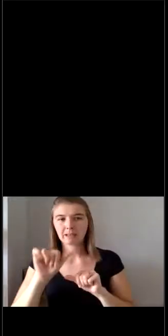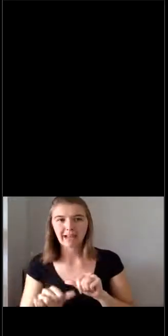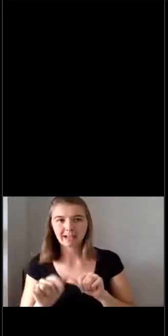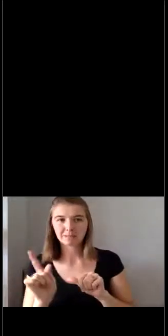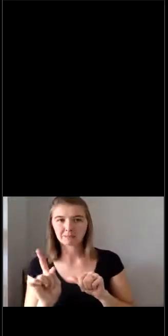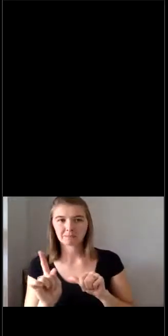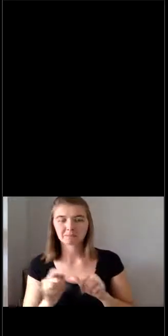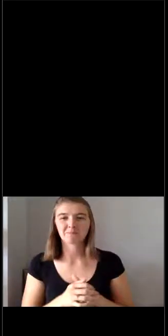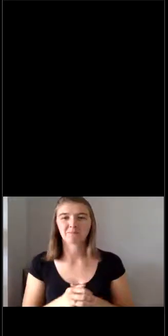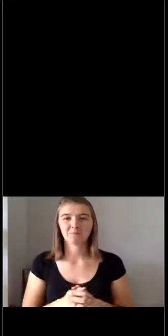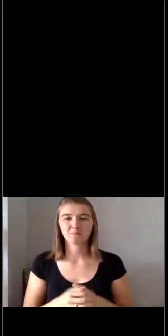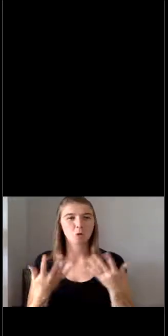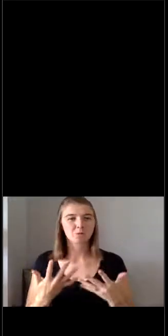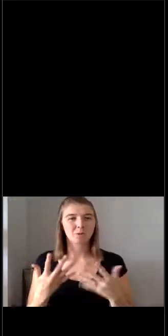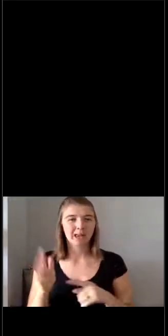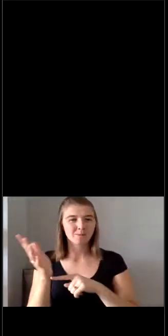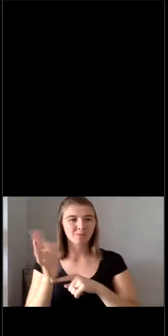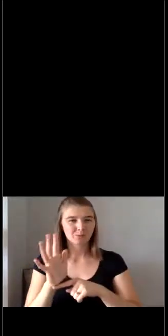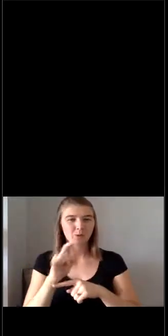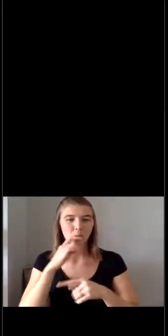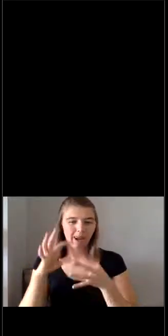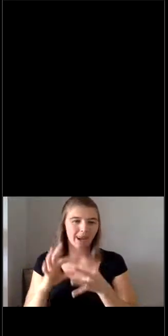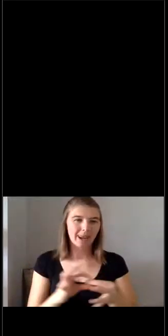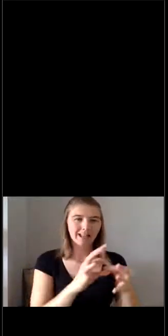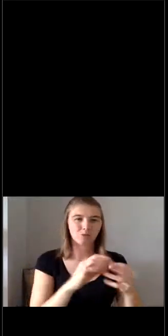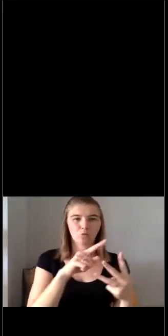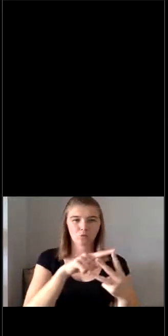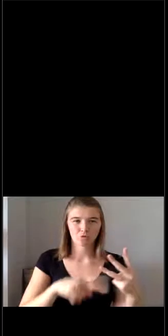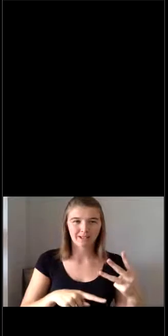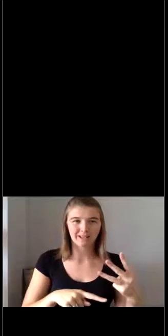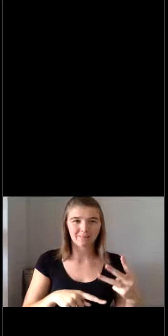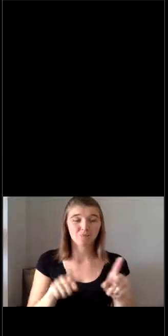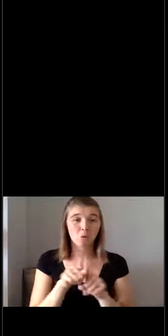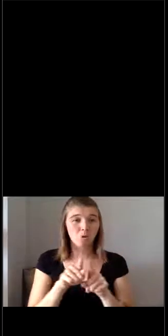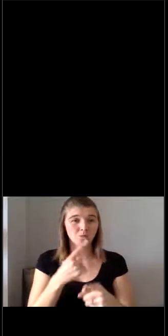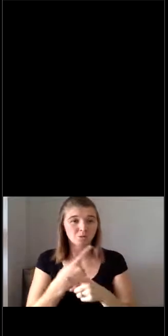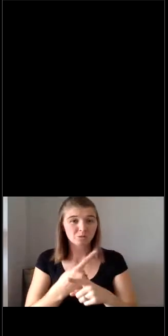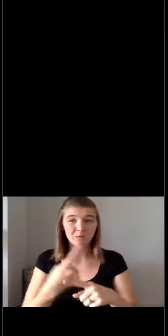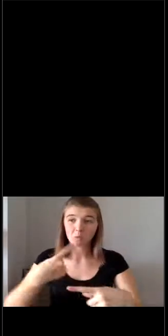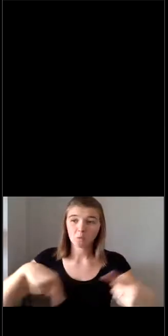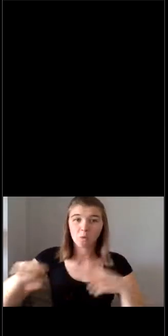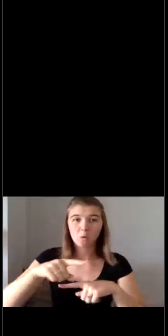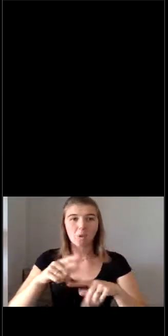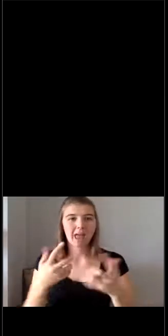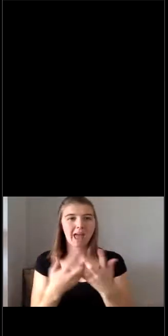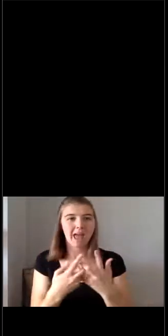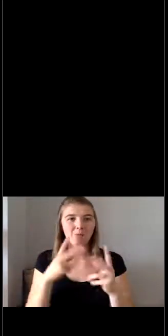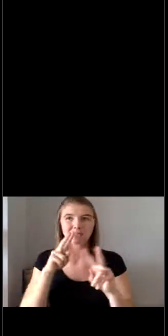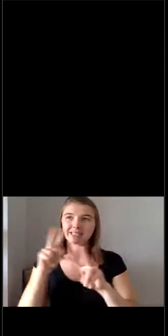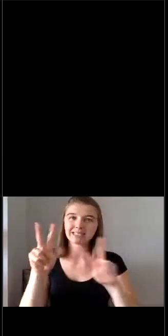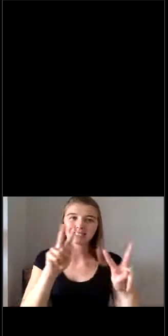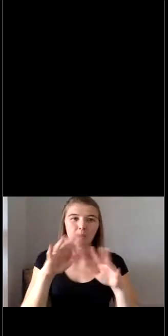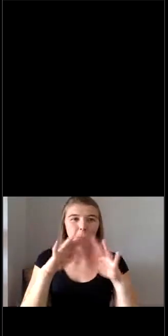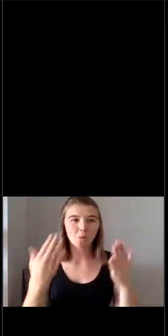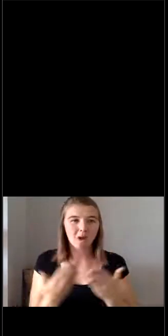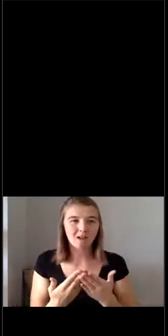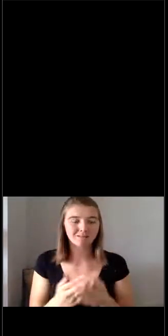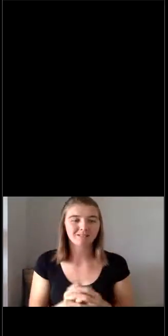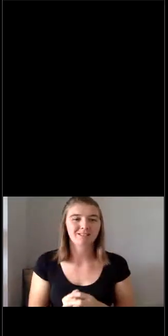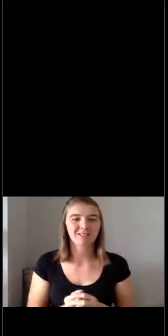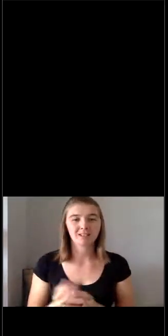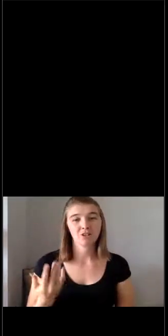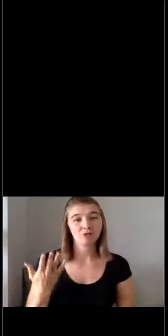themes and where I see them, we all see them in the world around us on a regular basis. But recently I saw it in a news item where a boy, I think he was 12 to